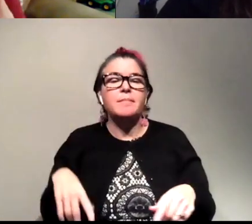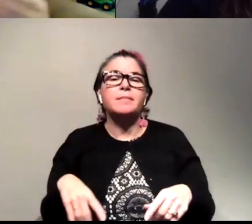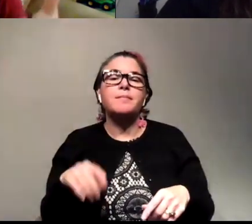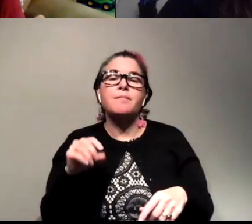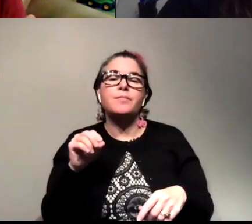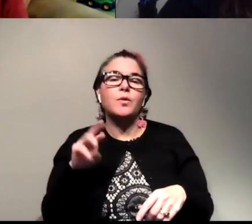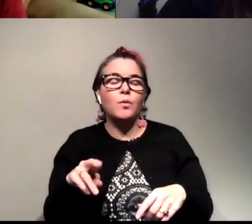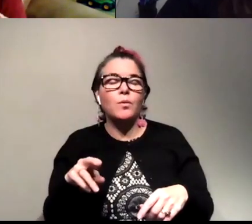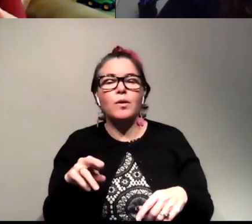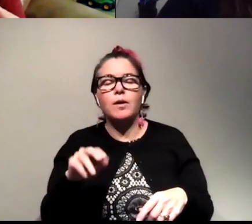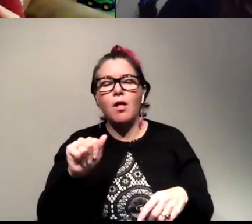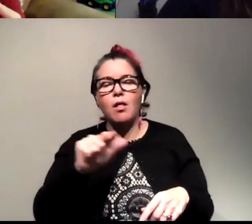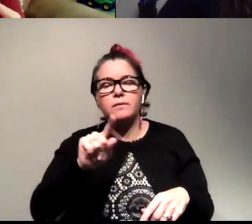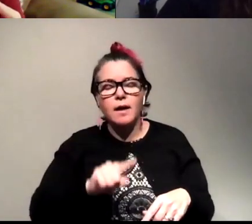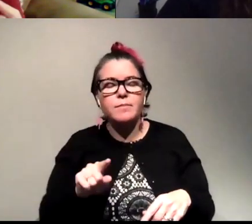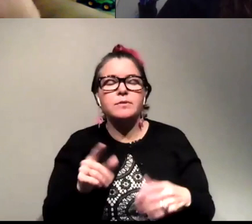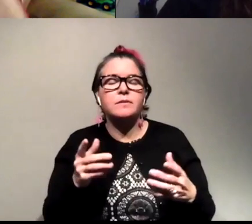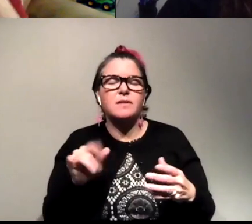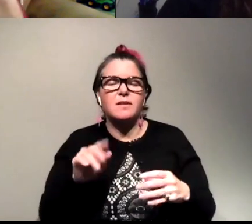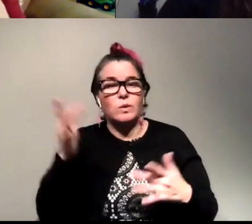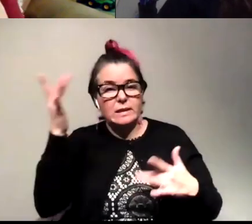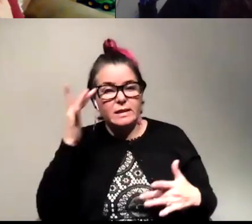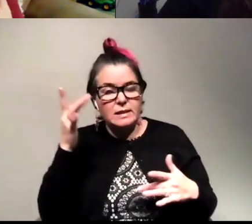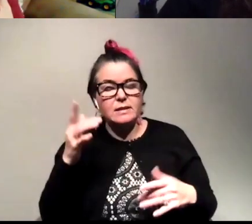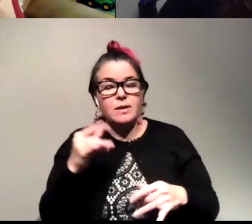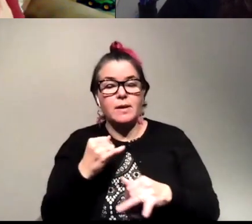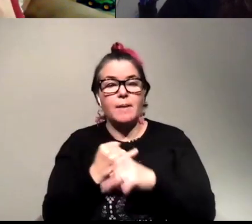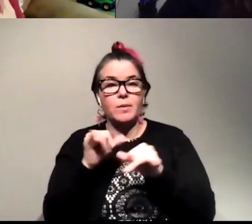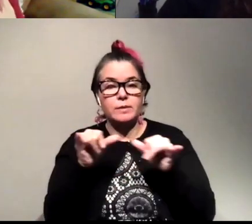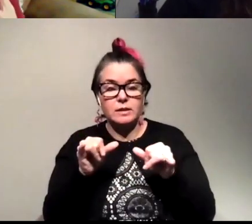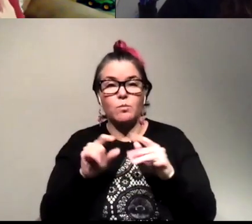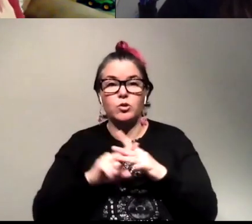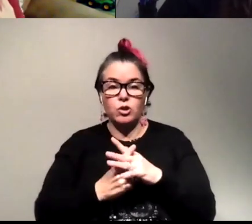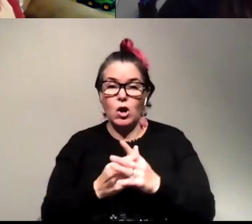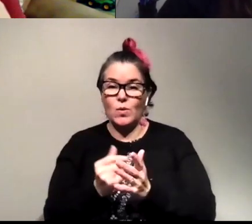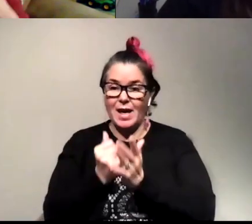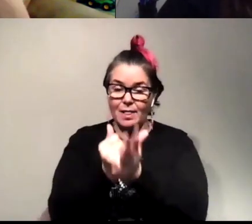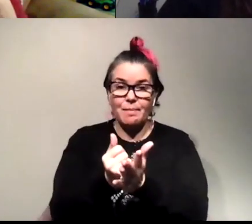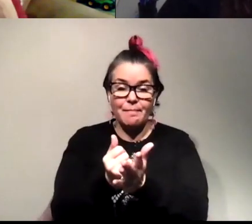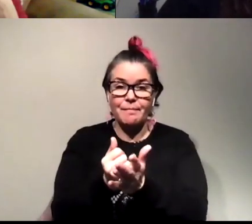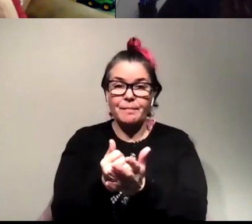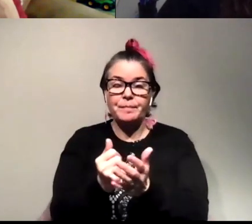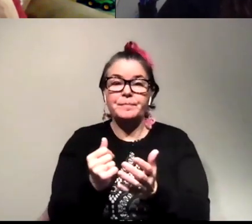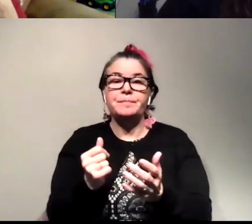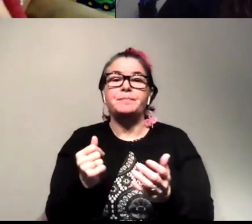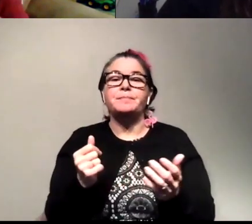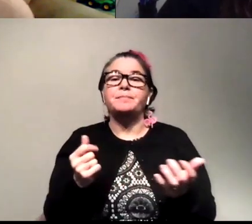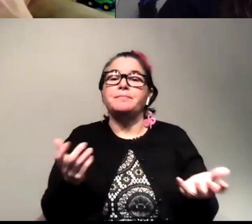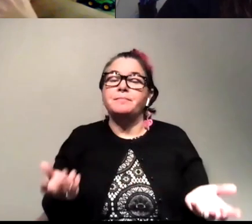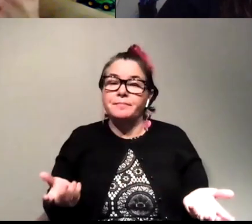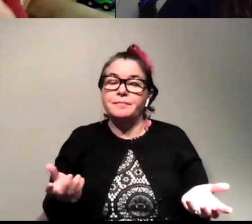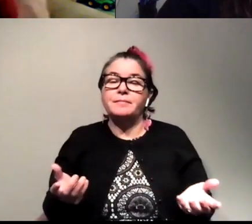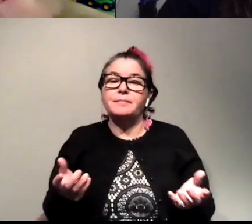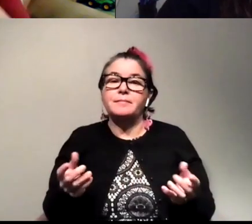things like Alzheimer's disease, our immune system kicks in and tries to help. And when it does that and does